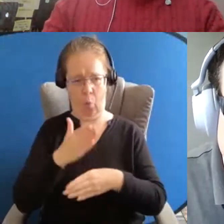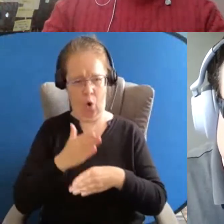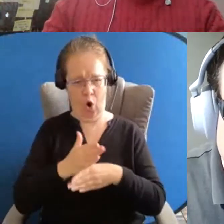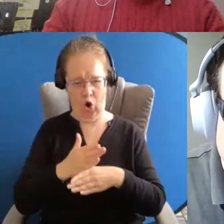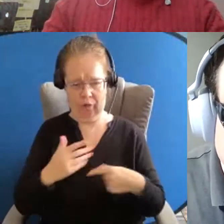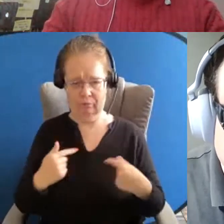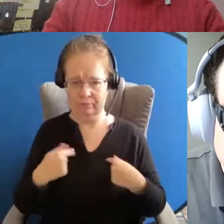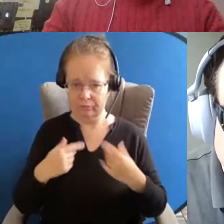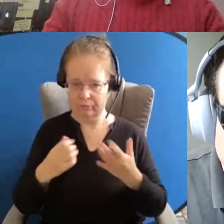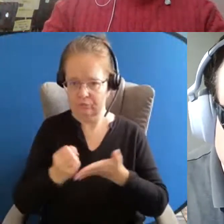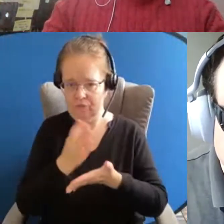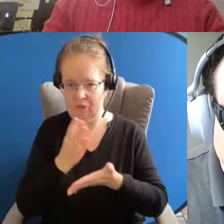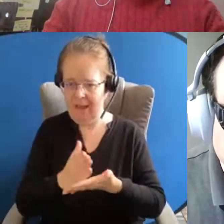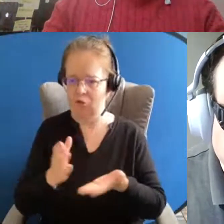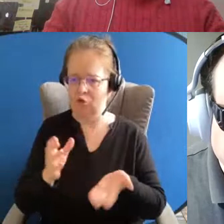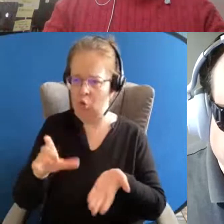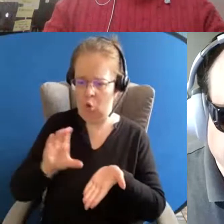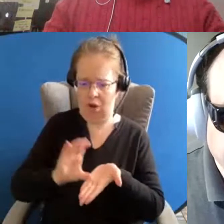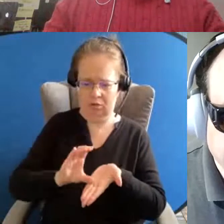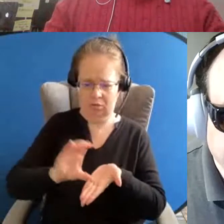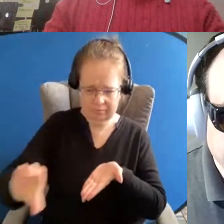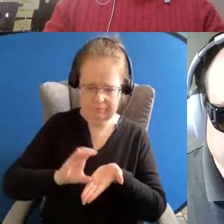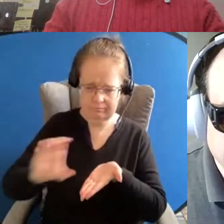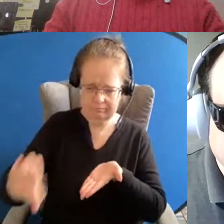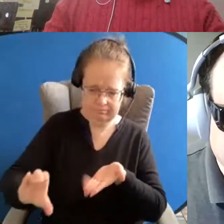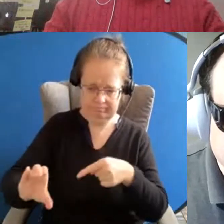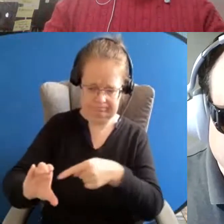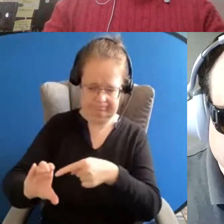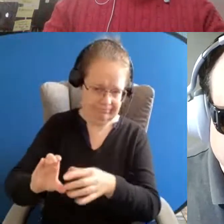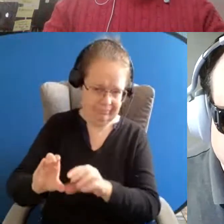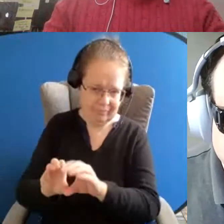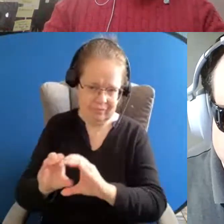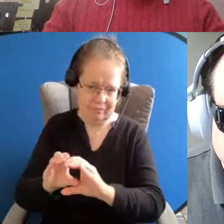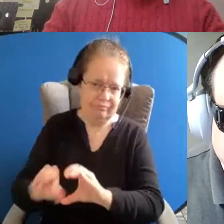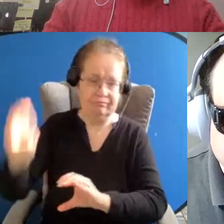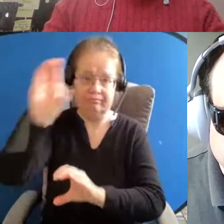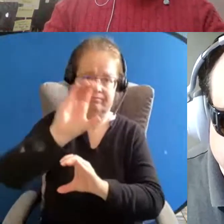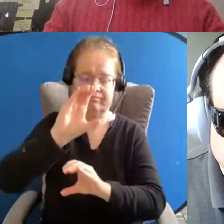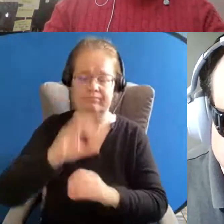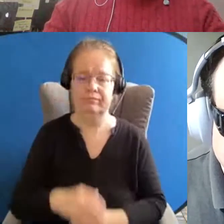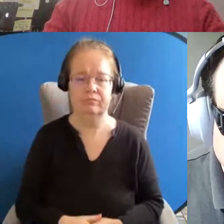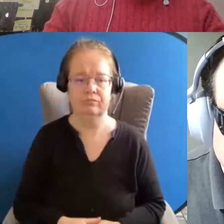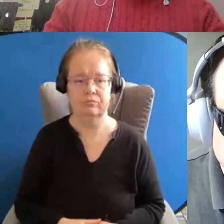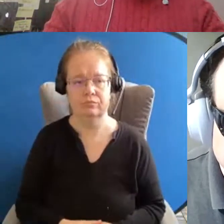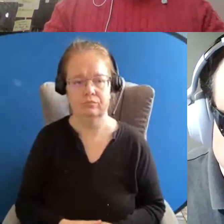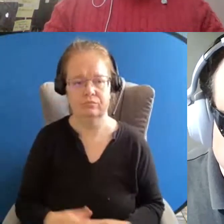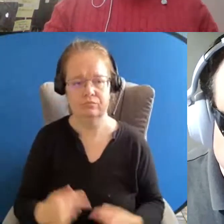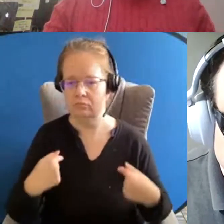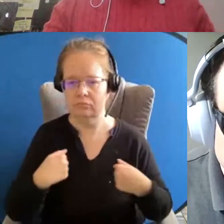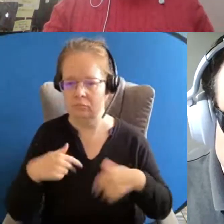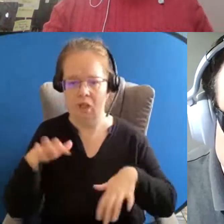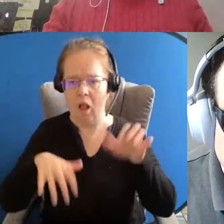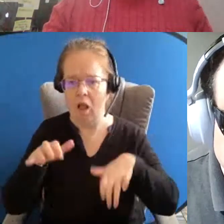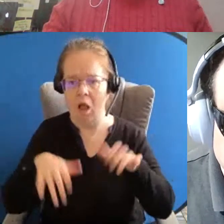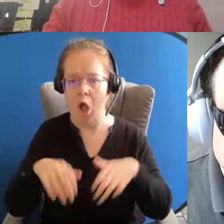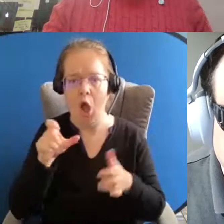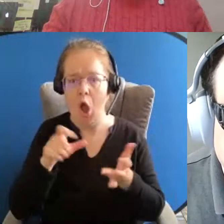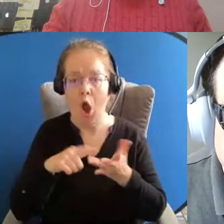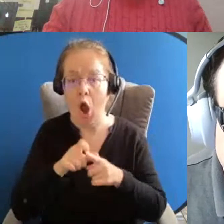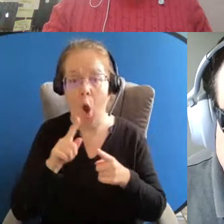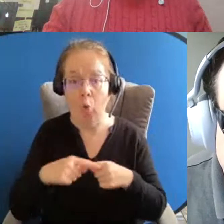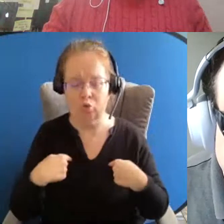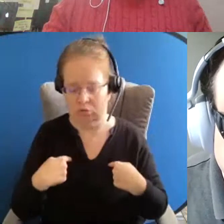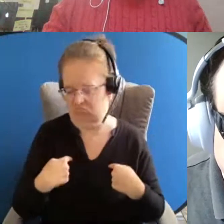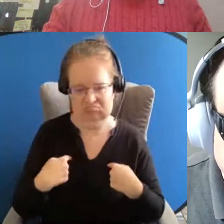that people are leveraging the investments we make, if you think of it like that. But I don't code, I don't create the